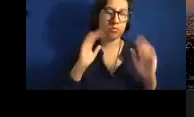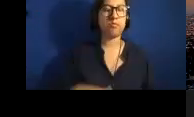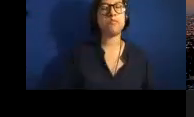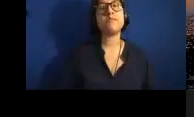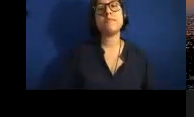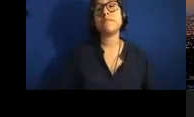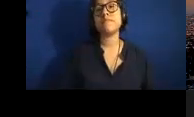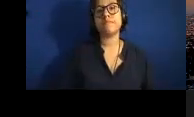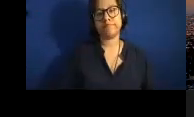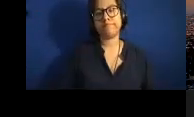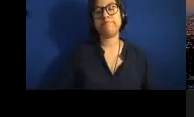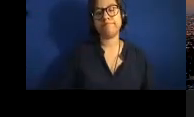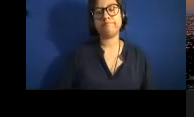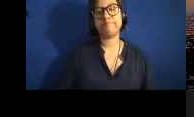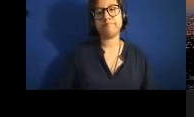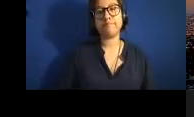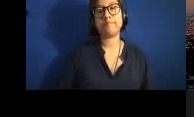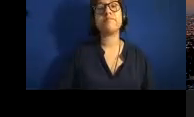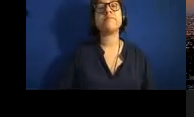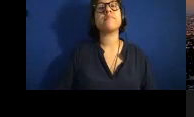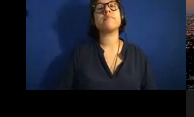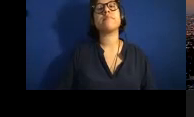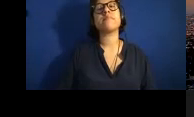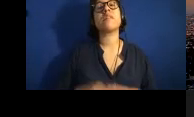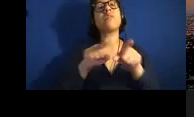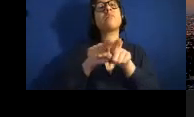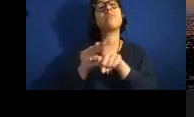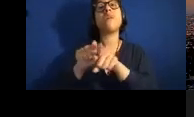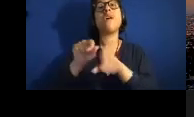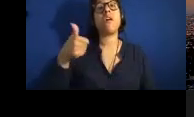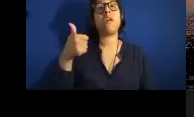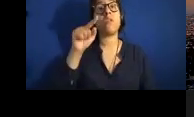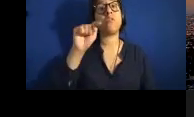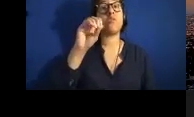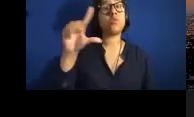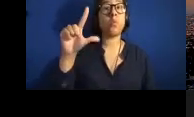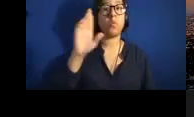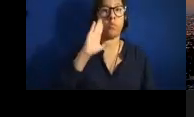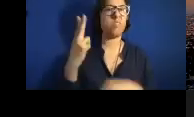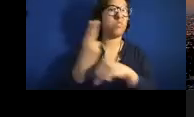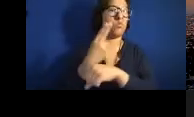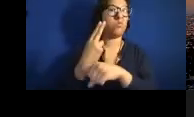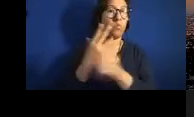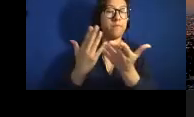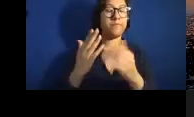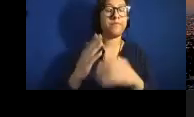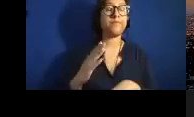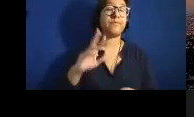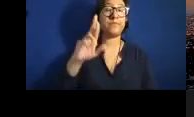if you have need for that. And also another tool that we will be using is the raise your